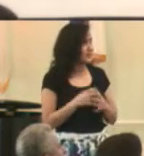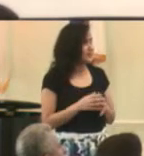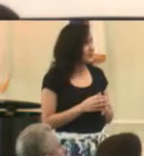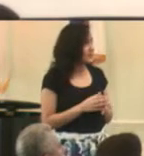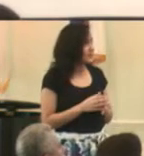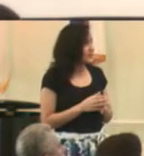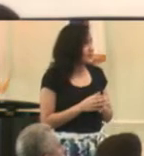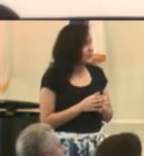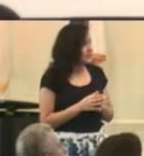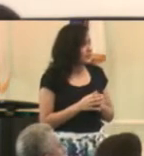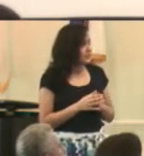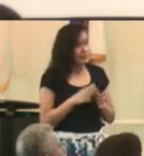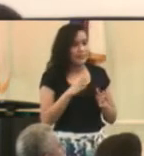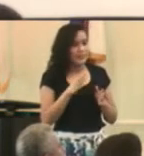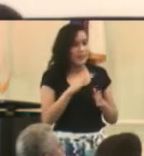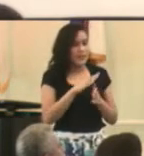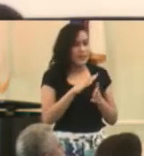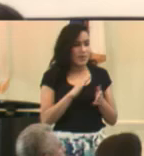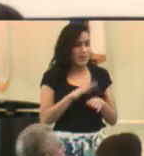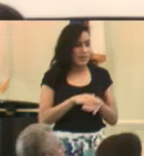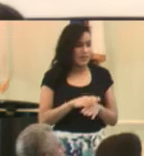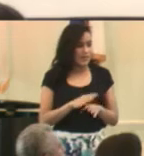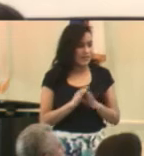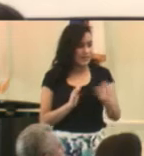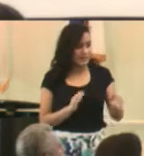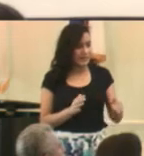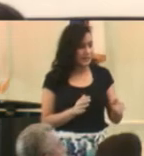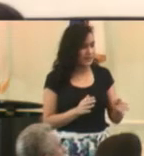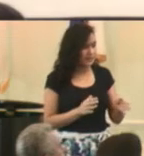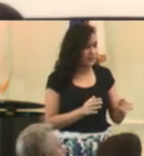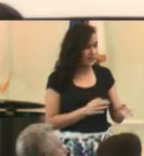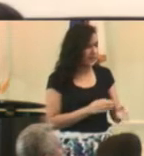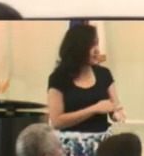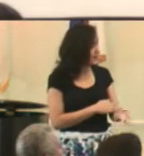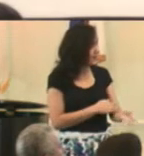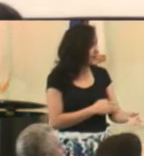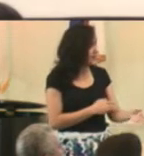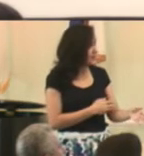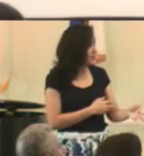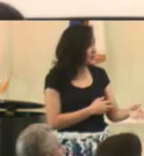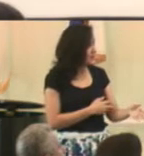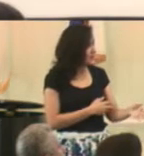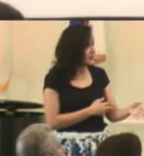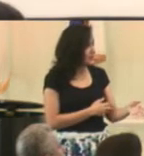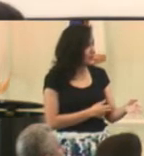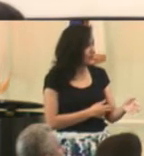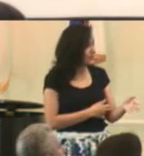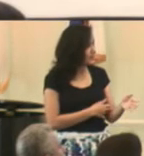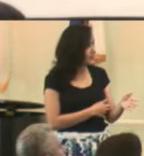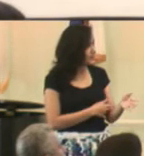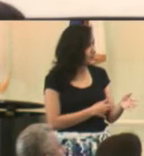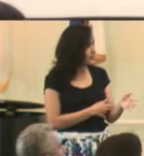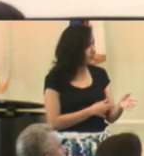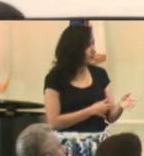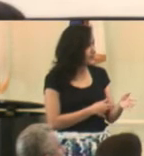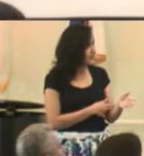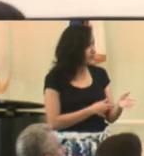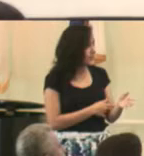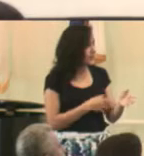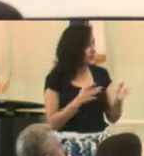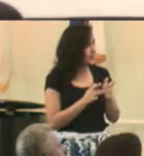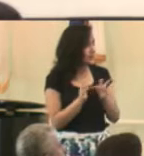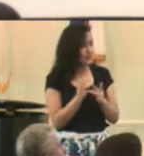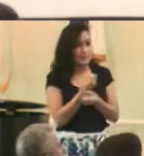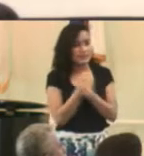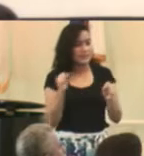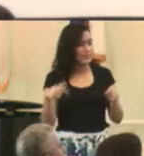the left side, it's in English, I did it in Spanish for those that look to read Spanish. Jesus